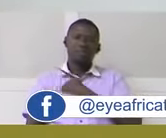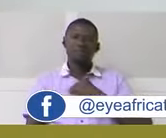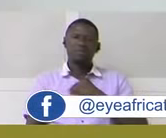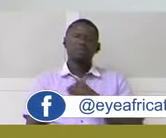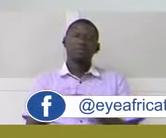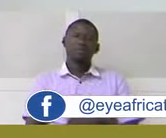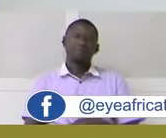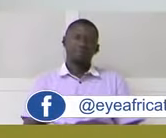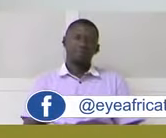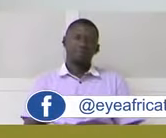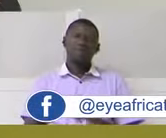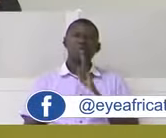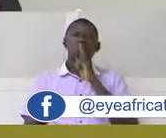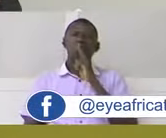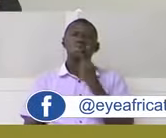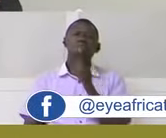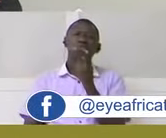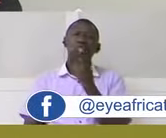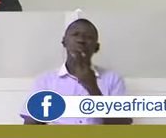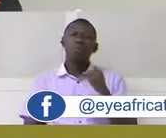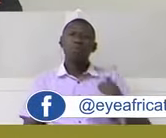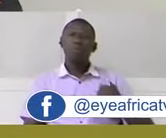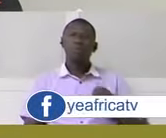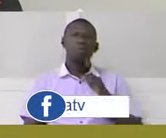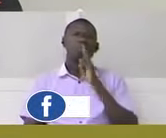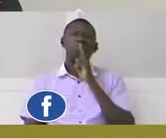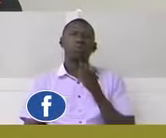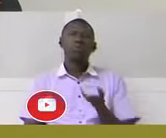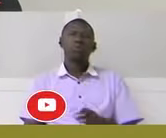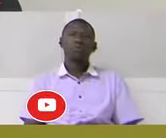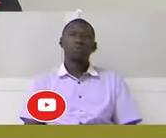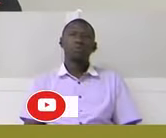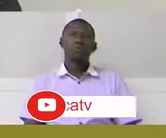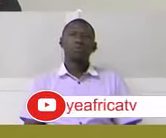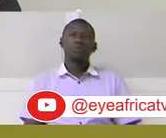ka. And who were those two victims?